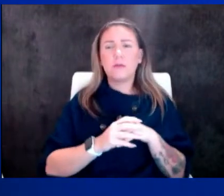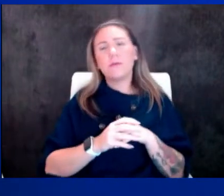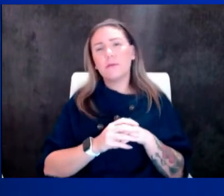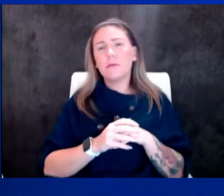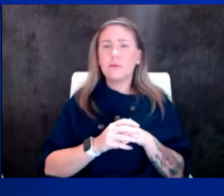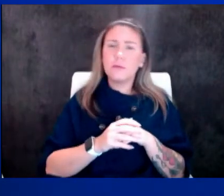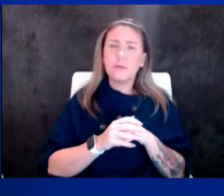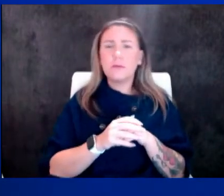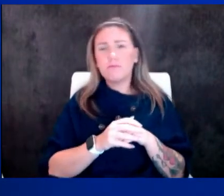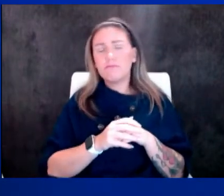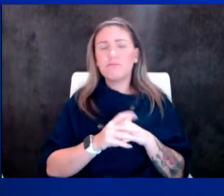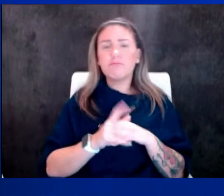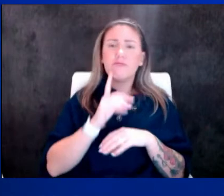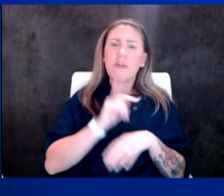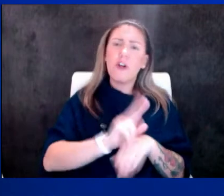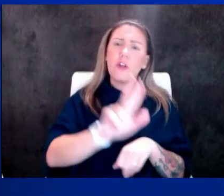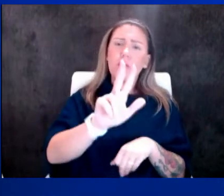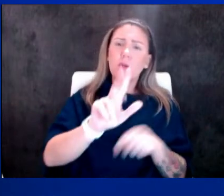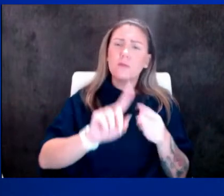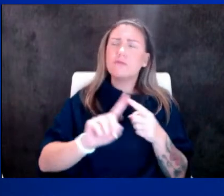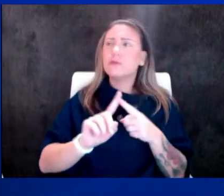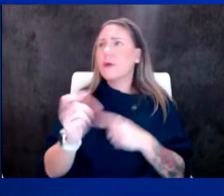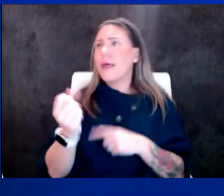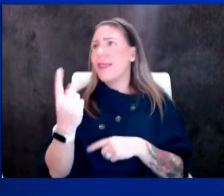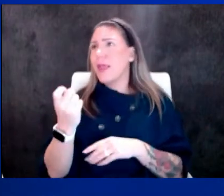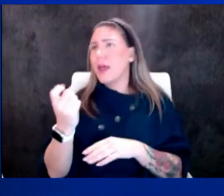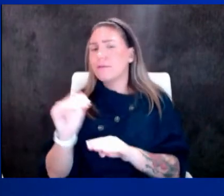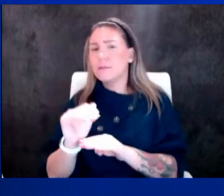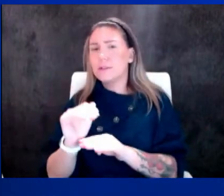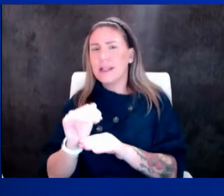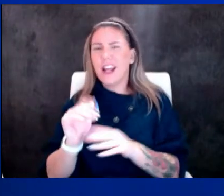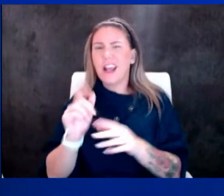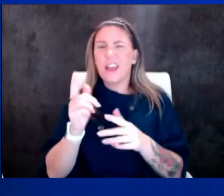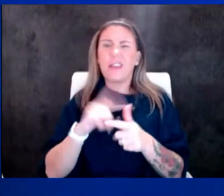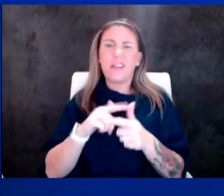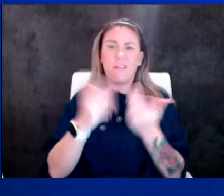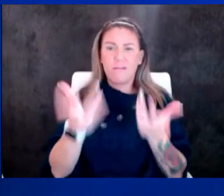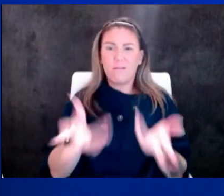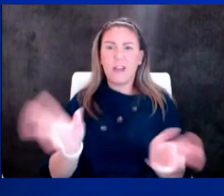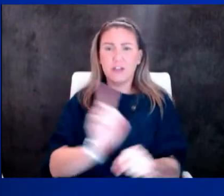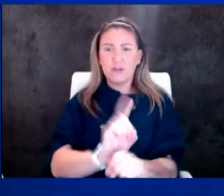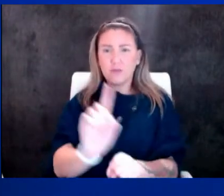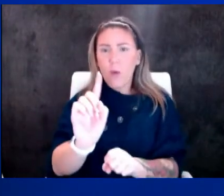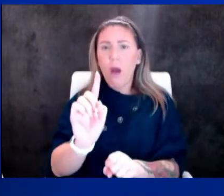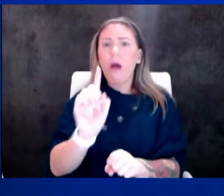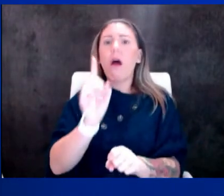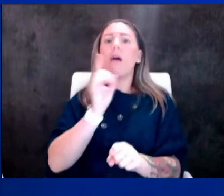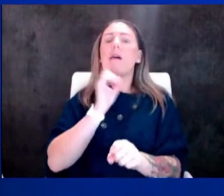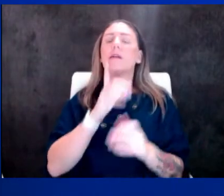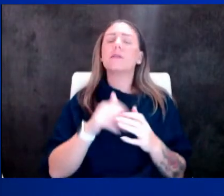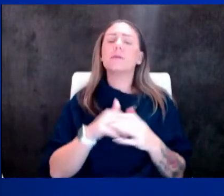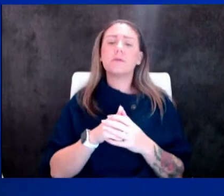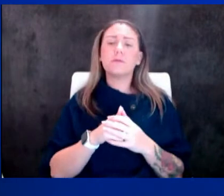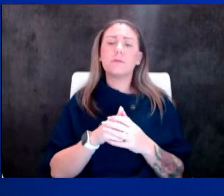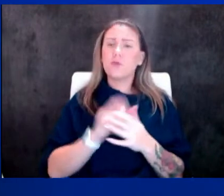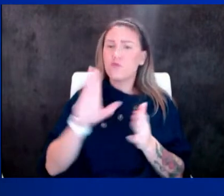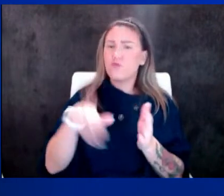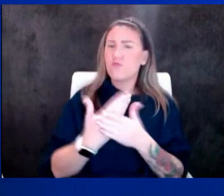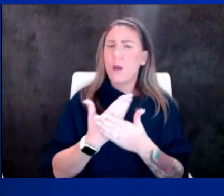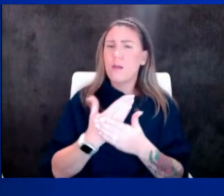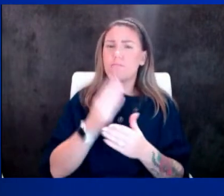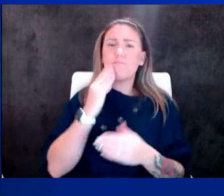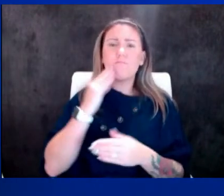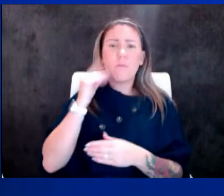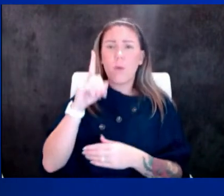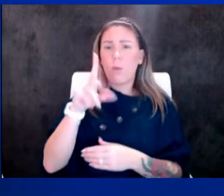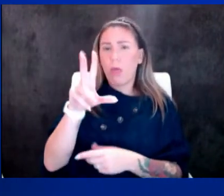about the 3 to 11 shift. You get off by 1 or so by the time you got all the transitions of care done. So I get home about 1:30, and my wife's sitting on the